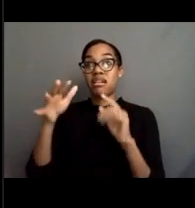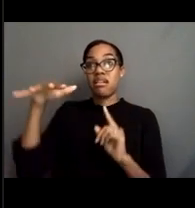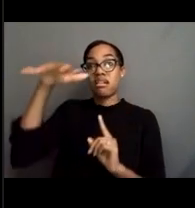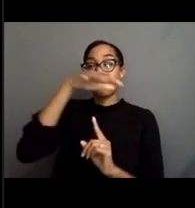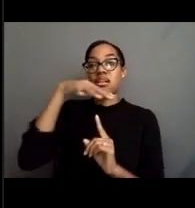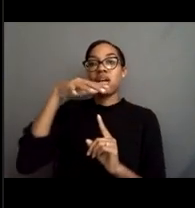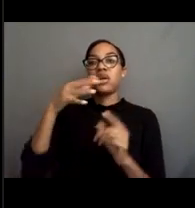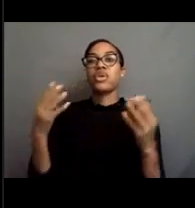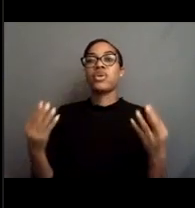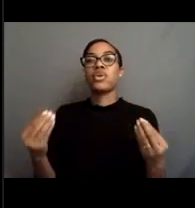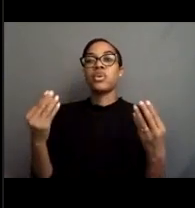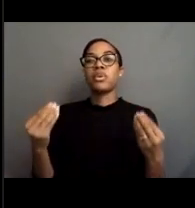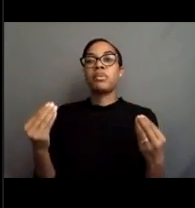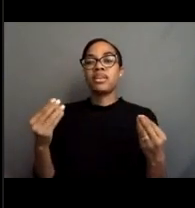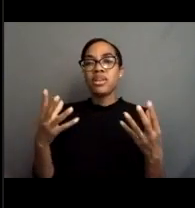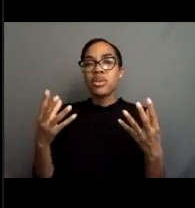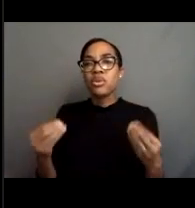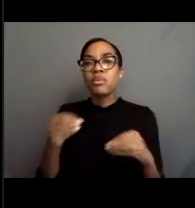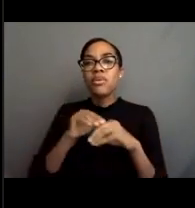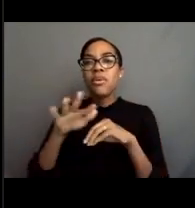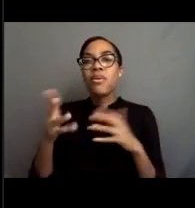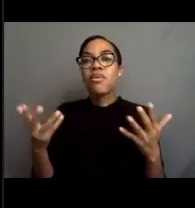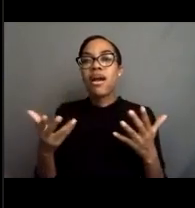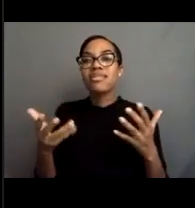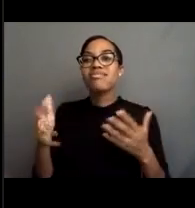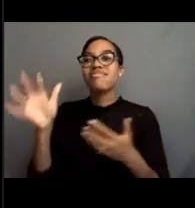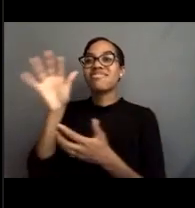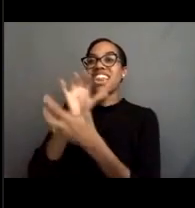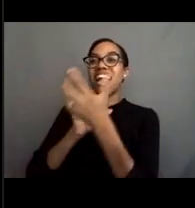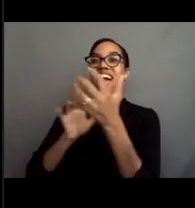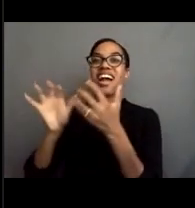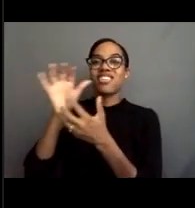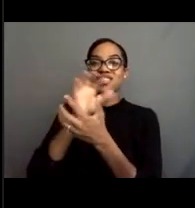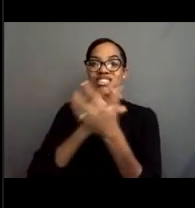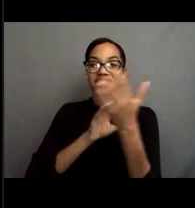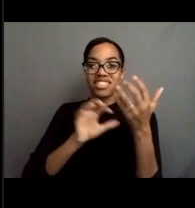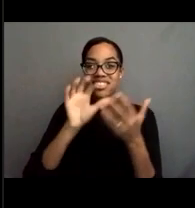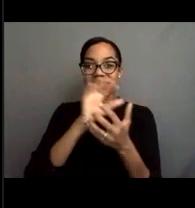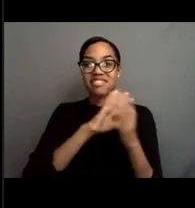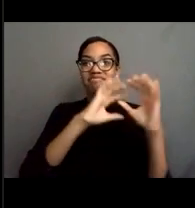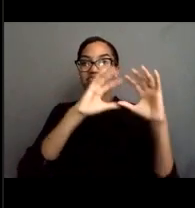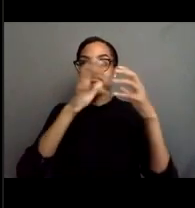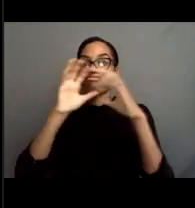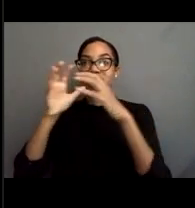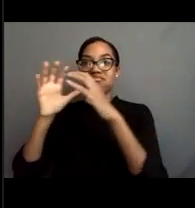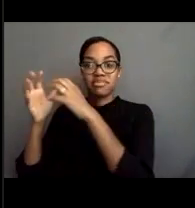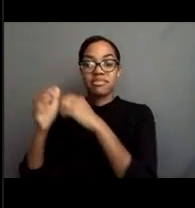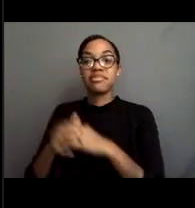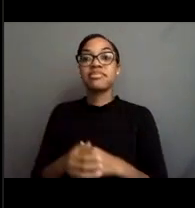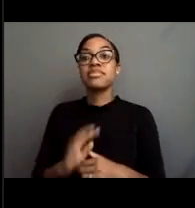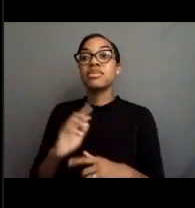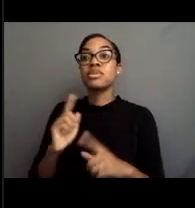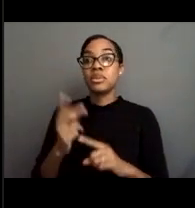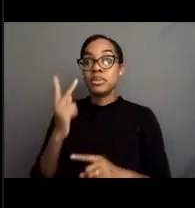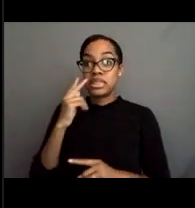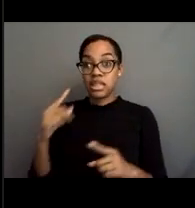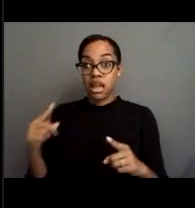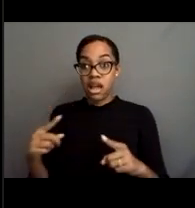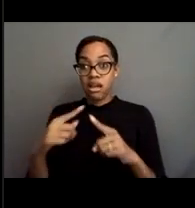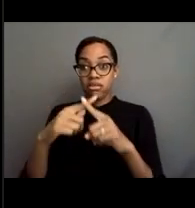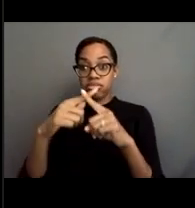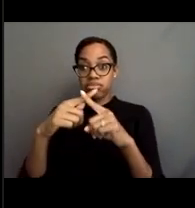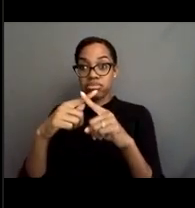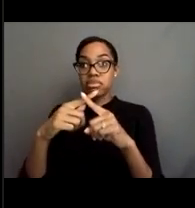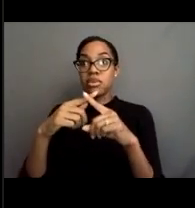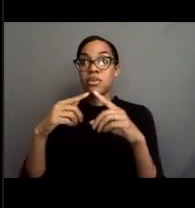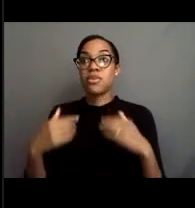do you expect to form? You expect clouds. And so when we see the red line in the temperature and the blue line in the dew point getting